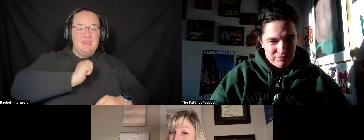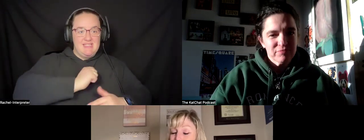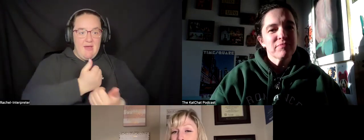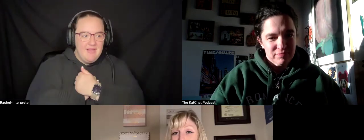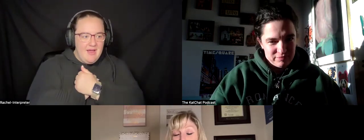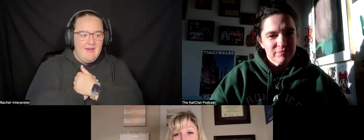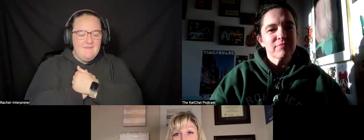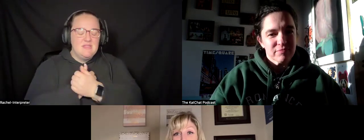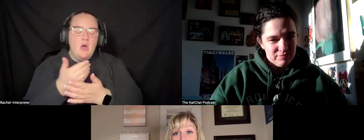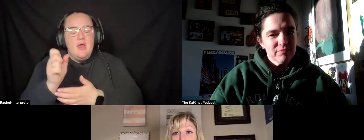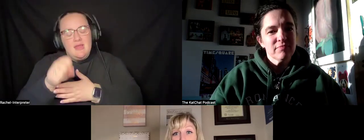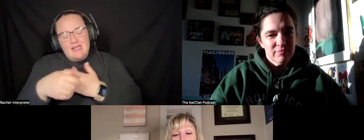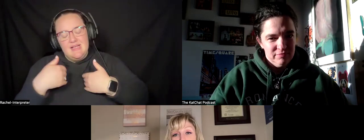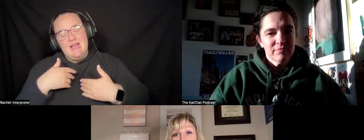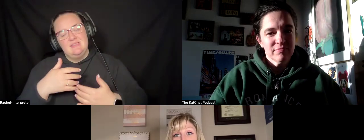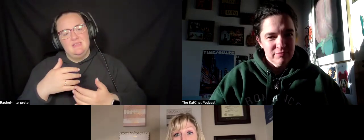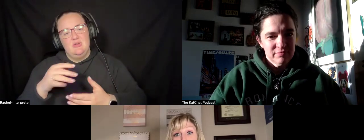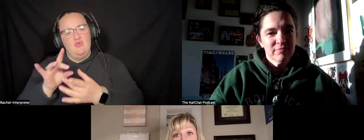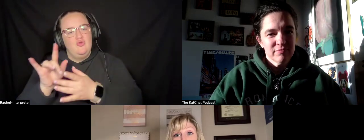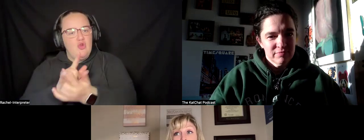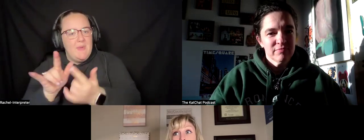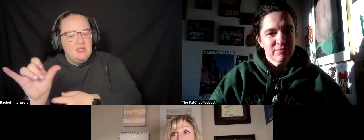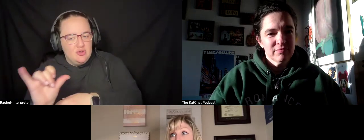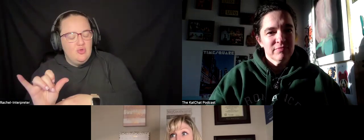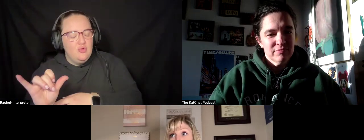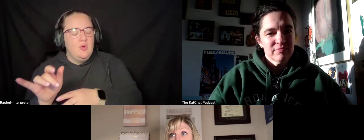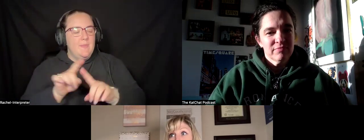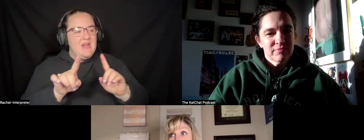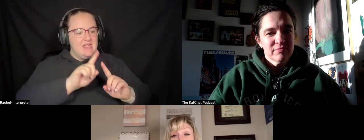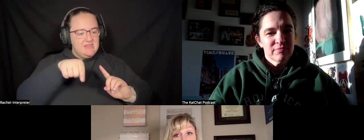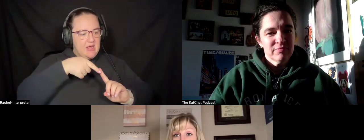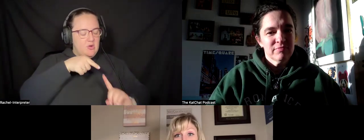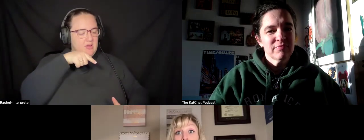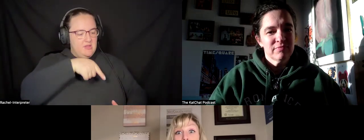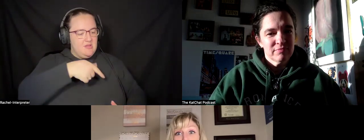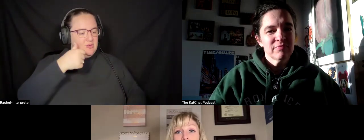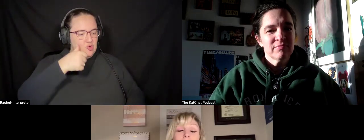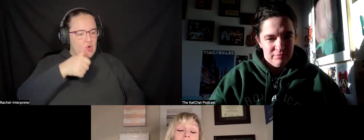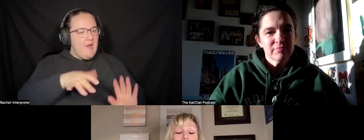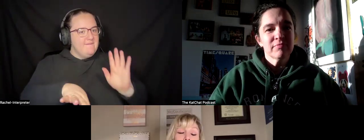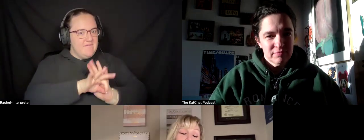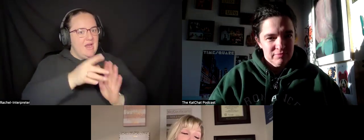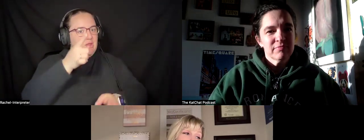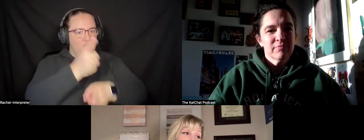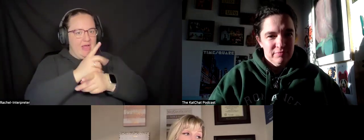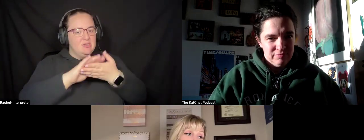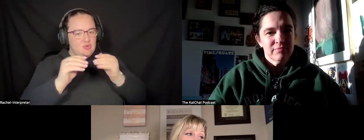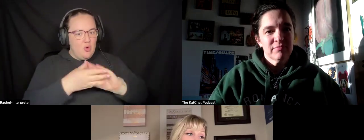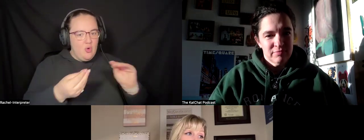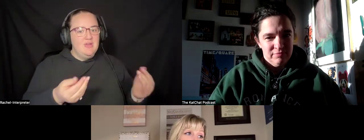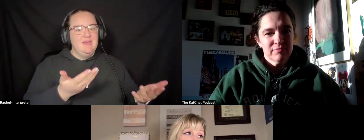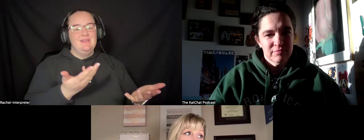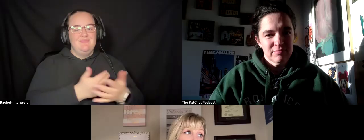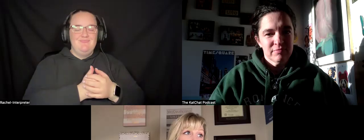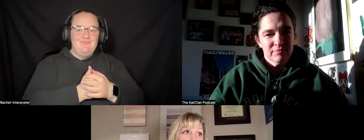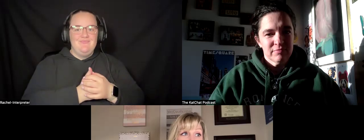nice little romance ensues on the side, but it's about her finding the right story. And so